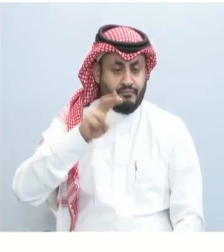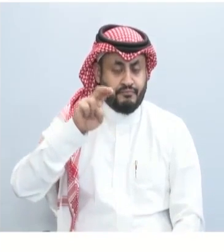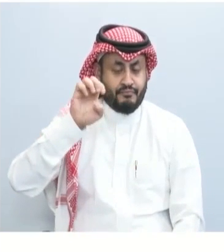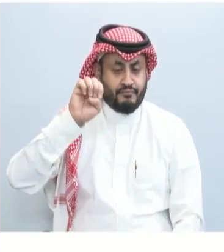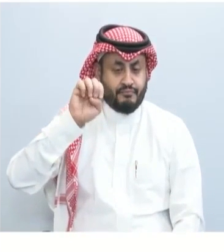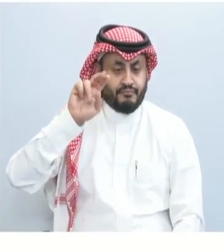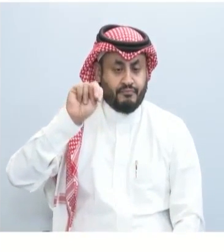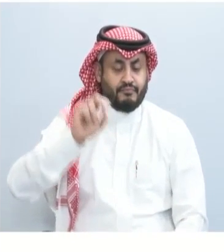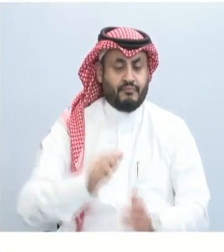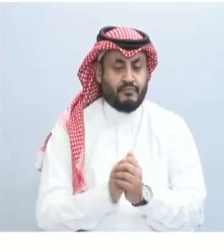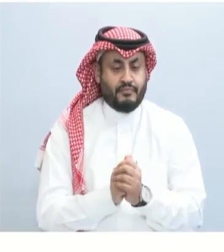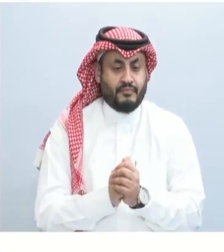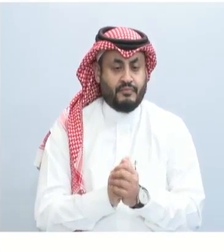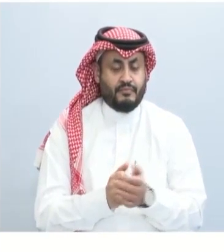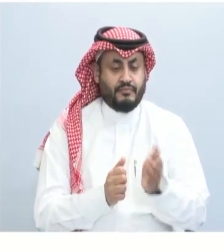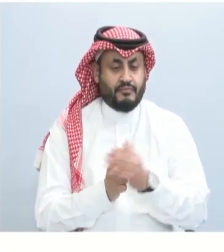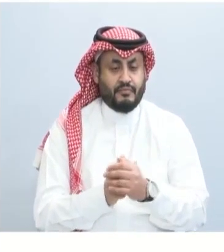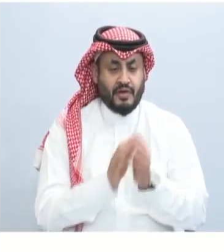Green.